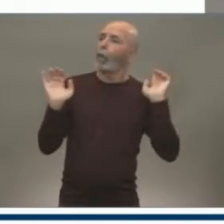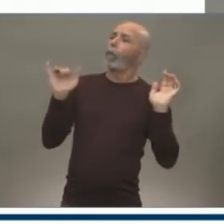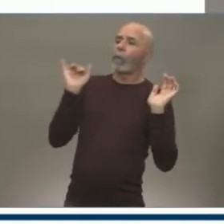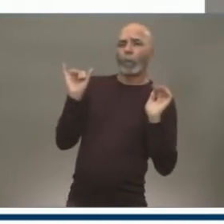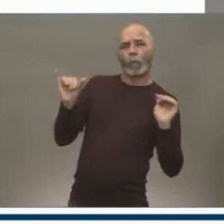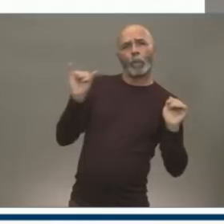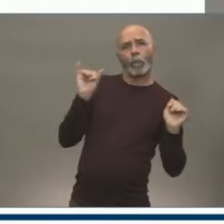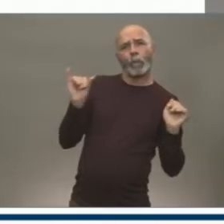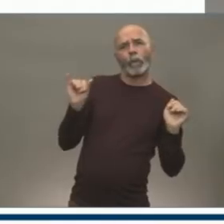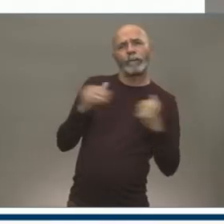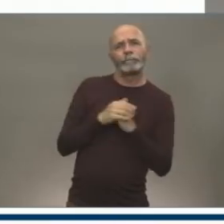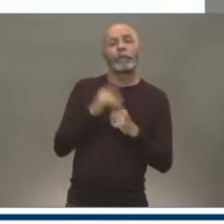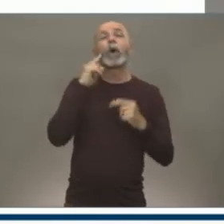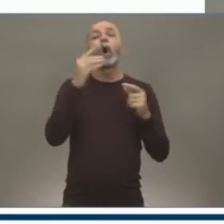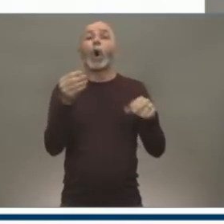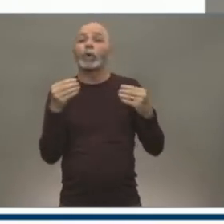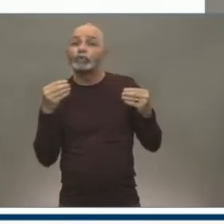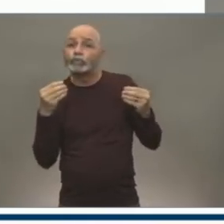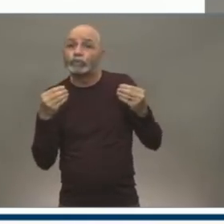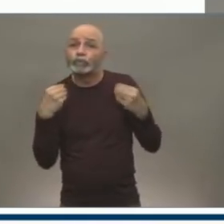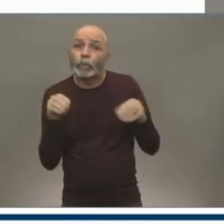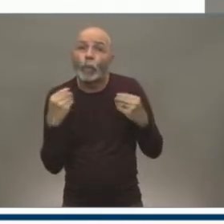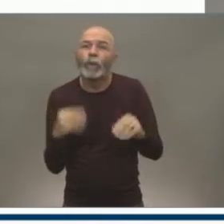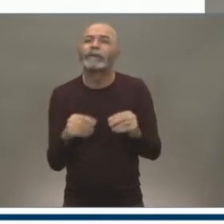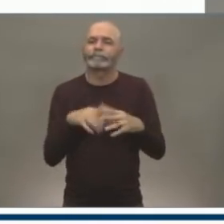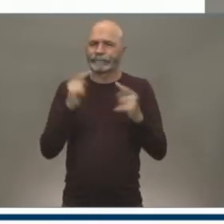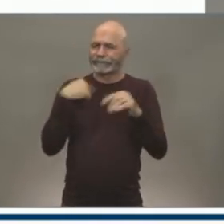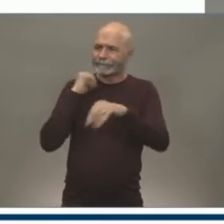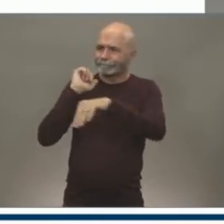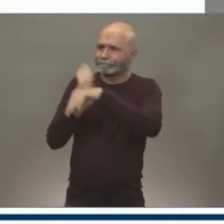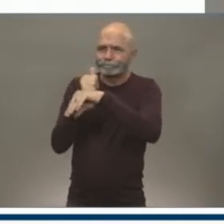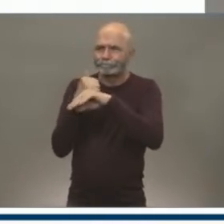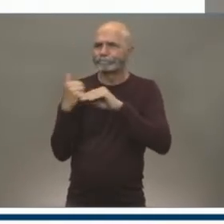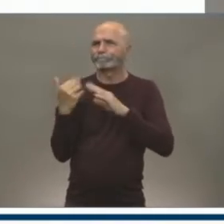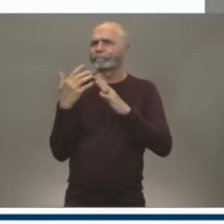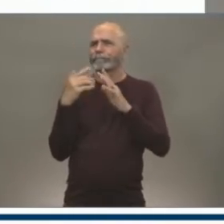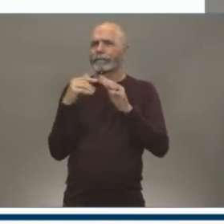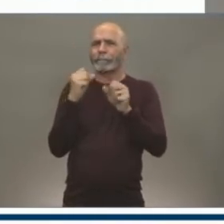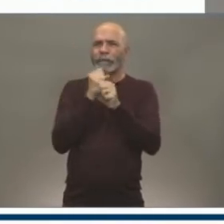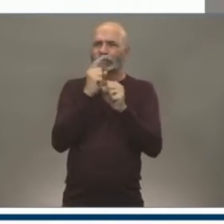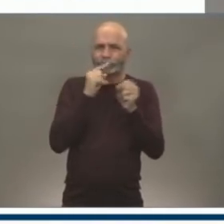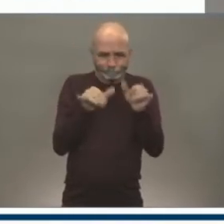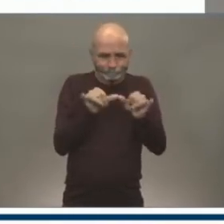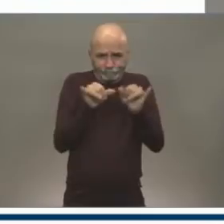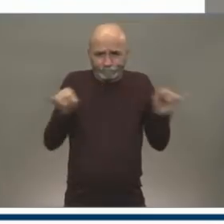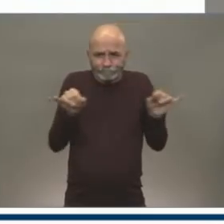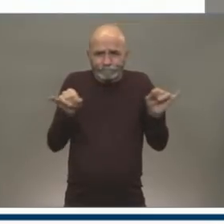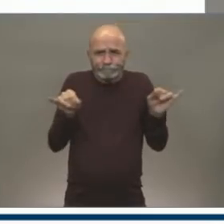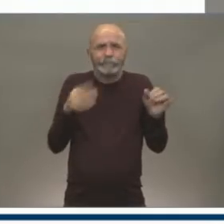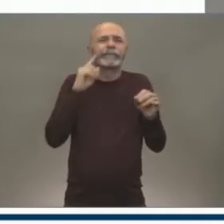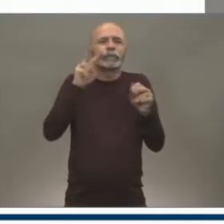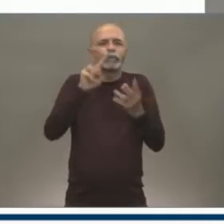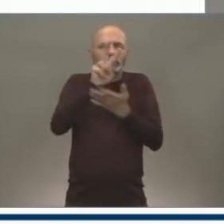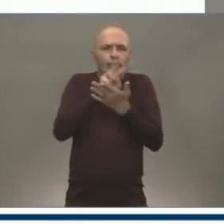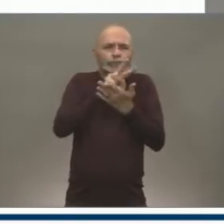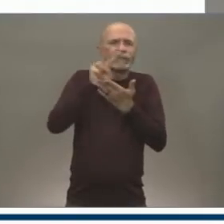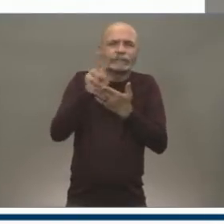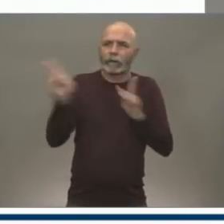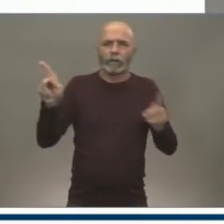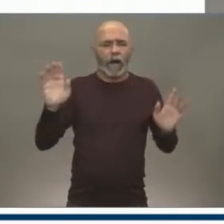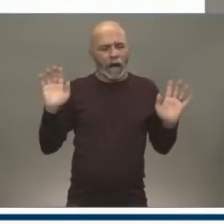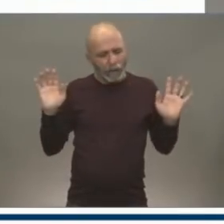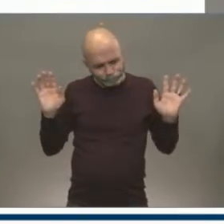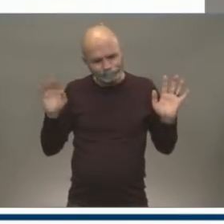of people in terms of implementing the restrictions in a very short time frame, and I want to thank them for stepping up and helping keeping everyone